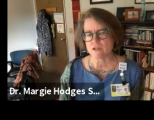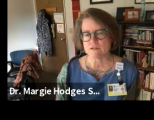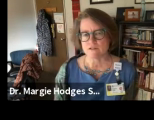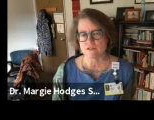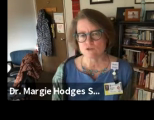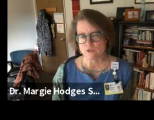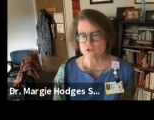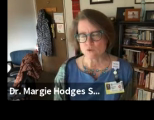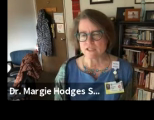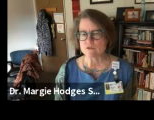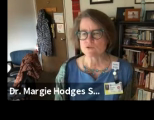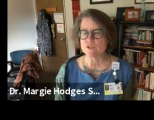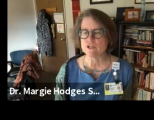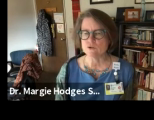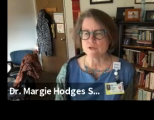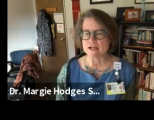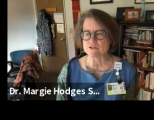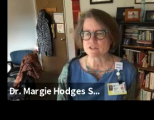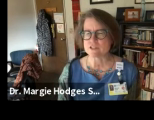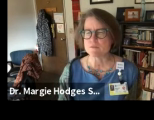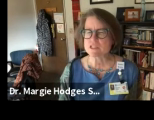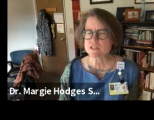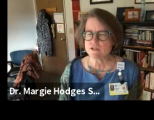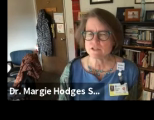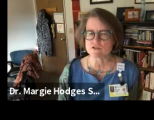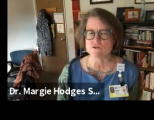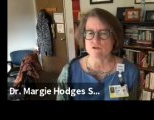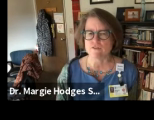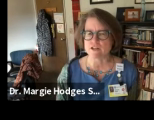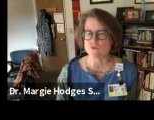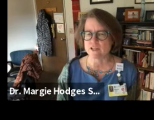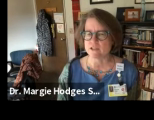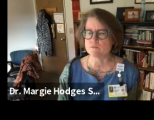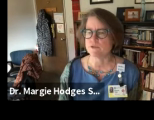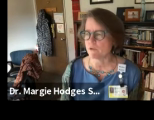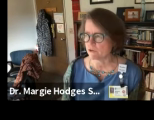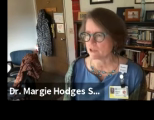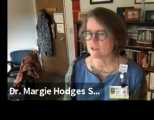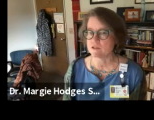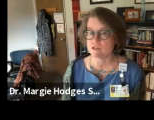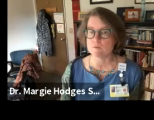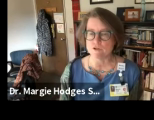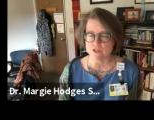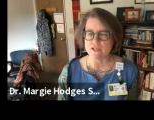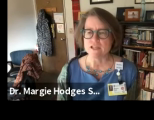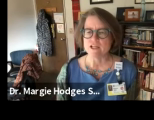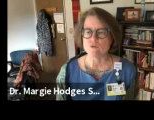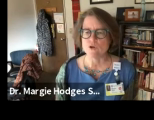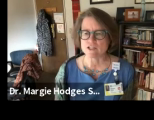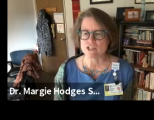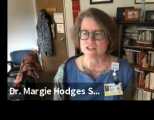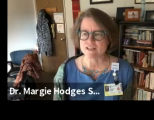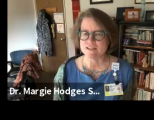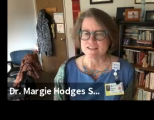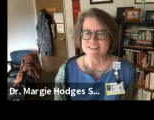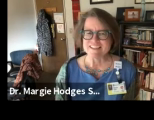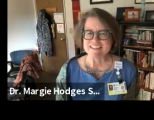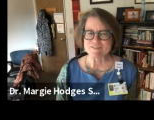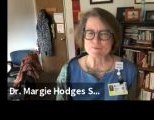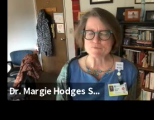January 2020, it was when the WHO announced this mysterious coronavirus-related pneumonia in Wuhan,